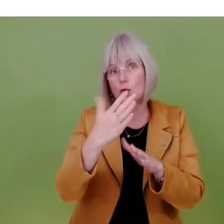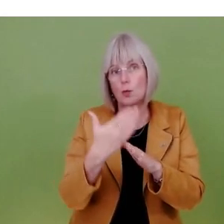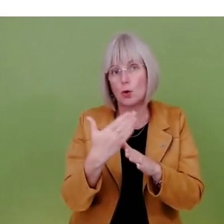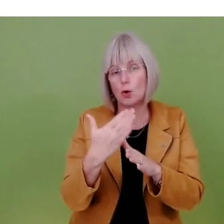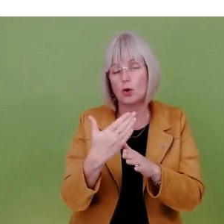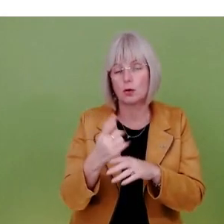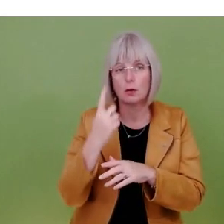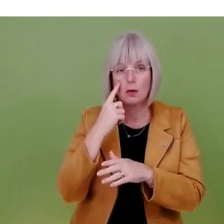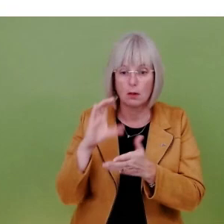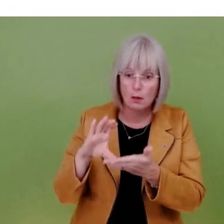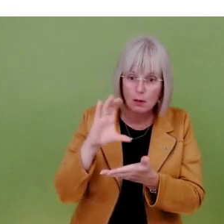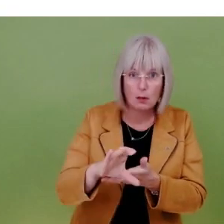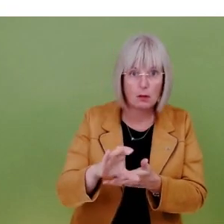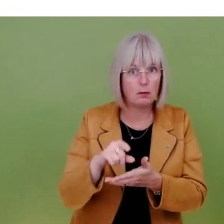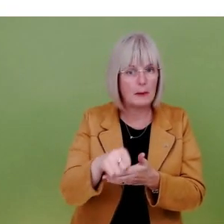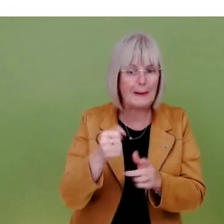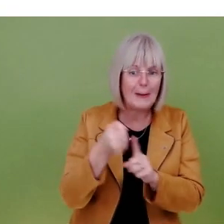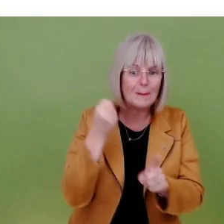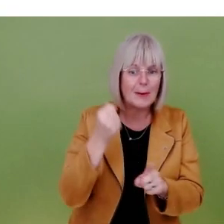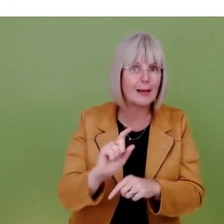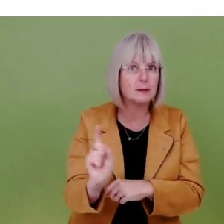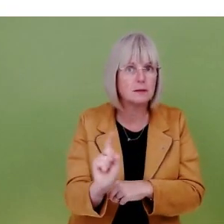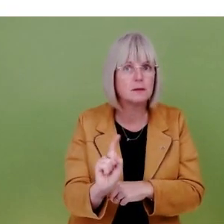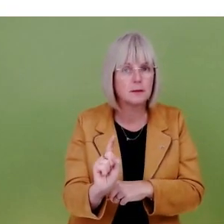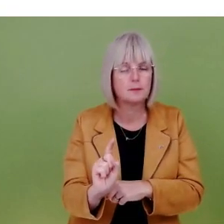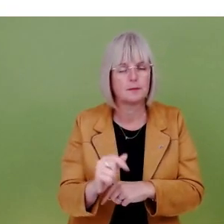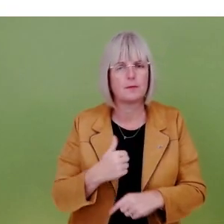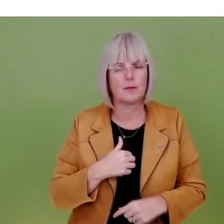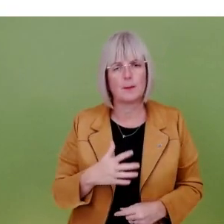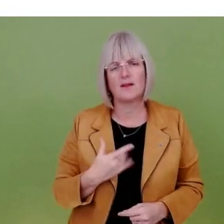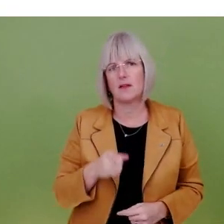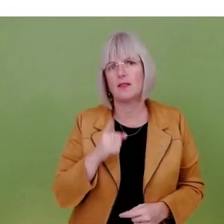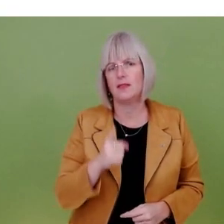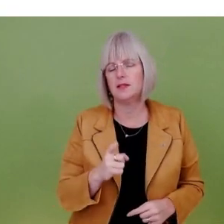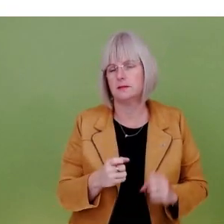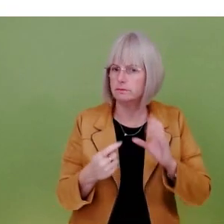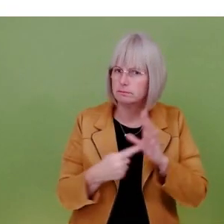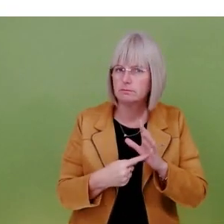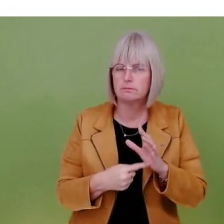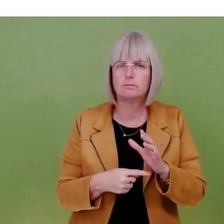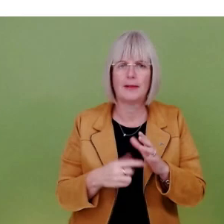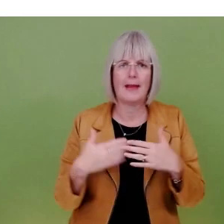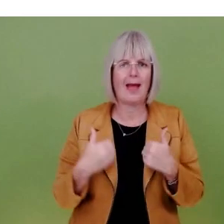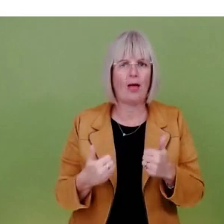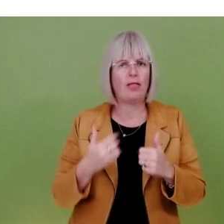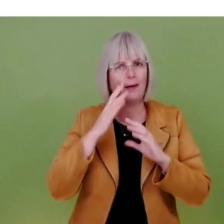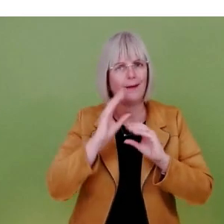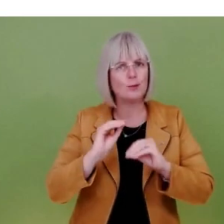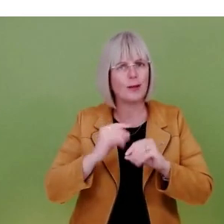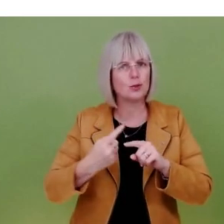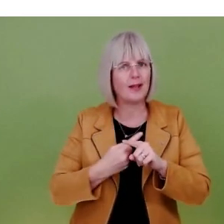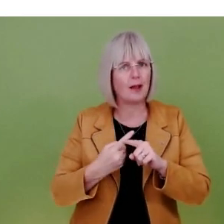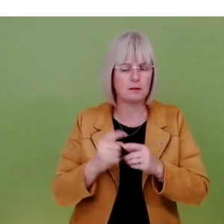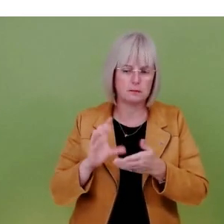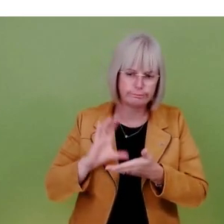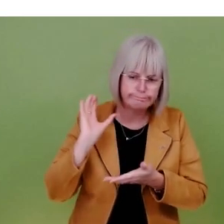impact are they having. But I do think it's really significant that, that's core Health Education England money that's coming into the psychological professions to